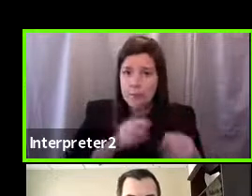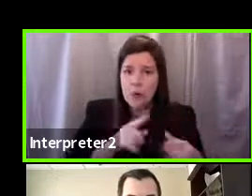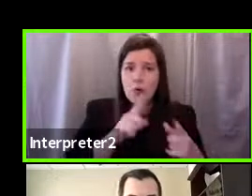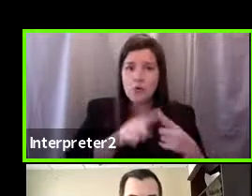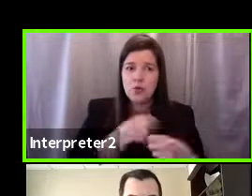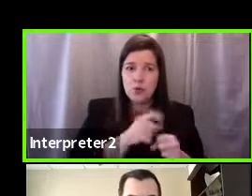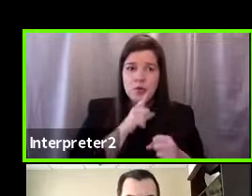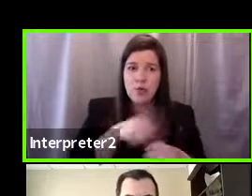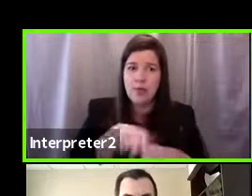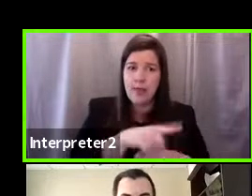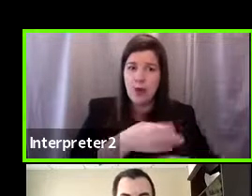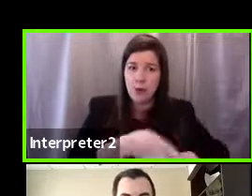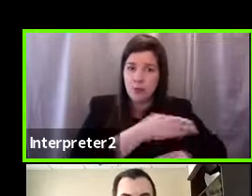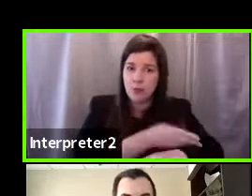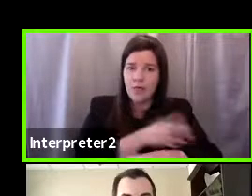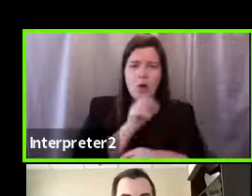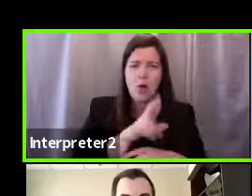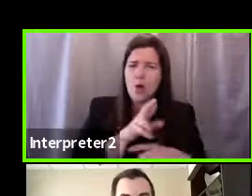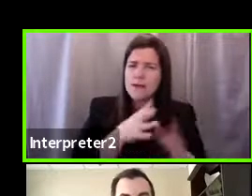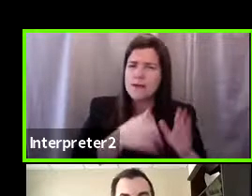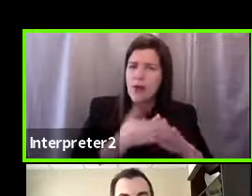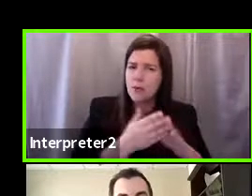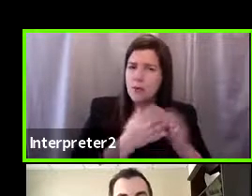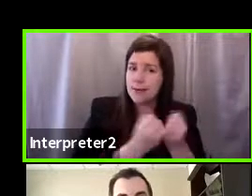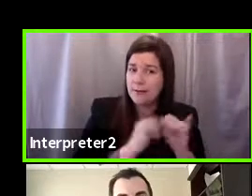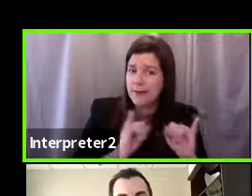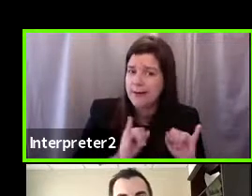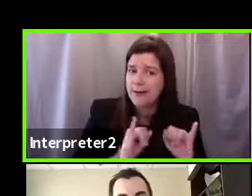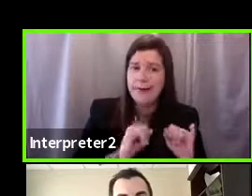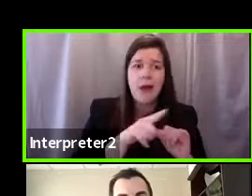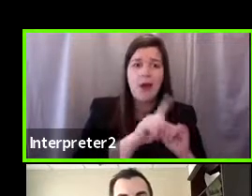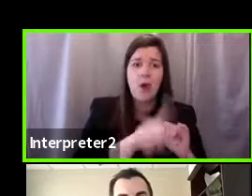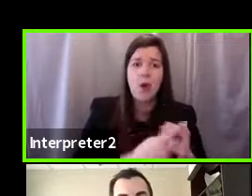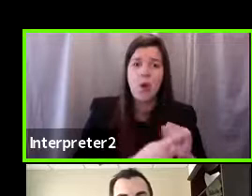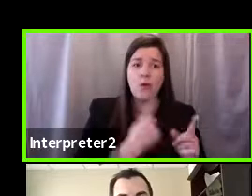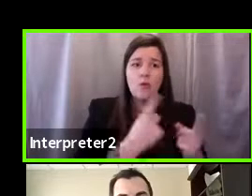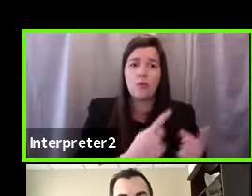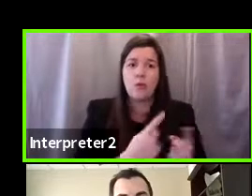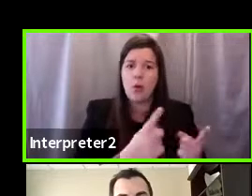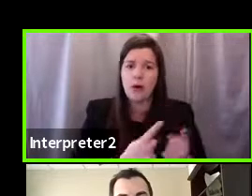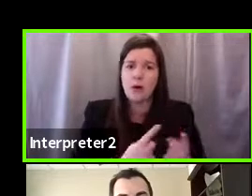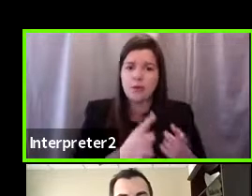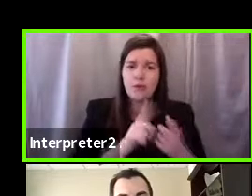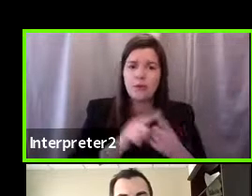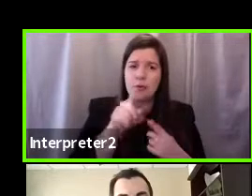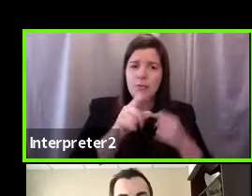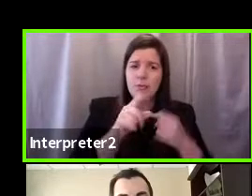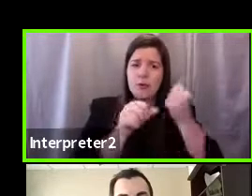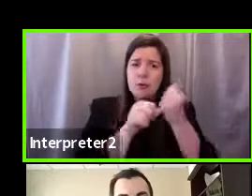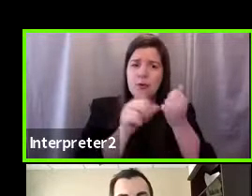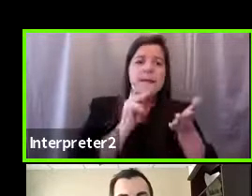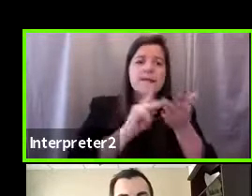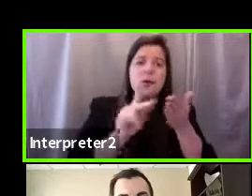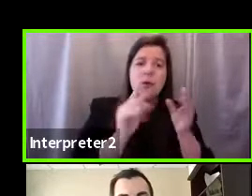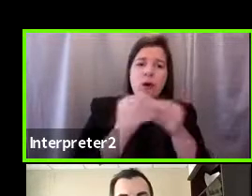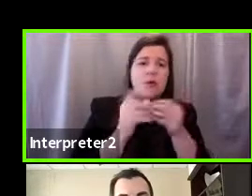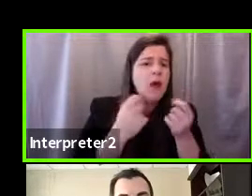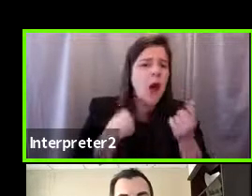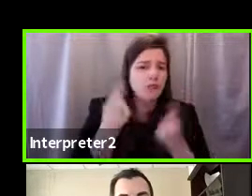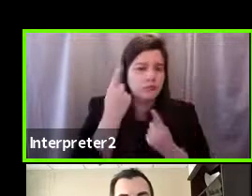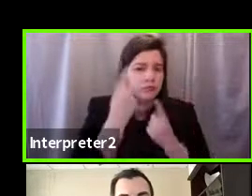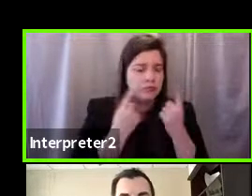Or are they operating independently and just reporting to you? But I'm trying to understand why we're continuing to